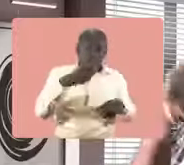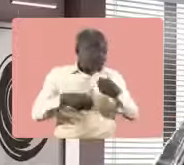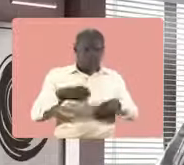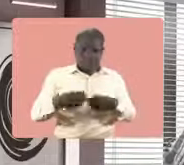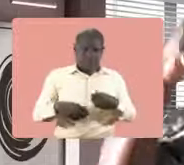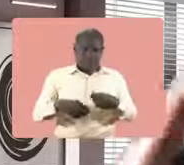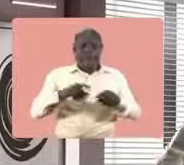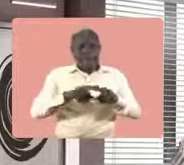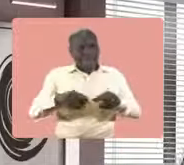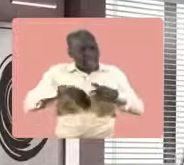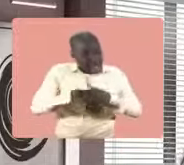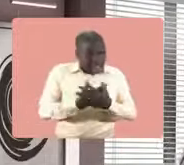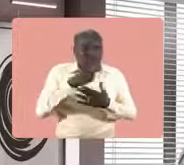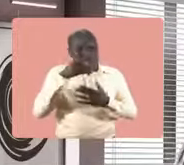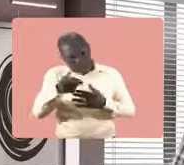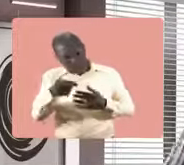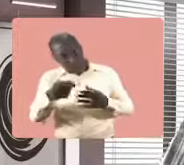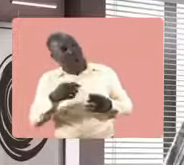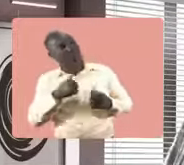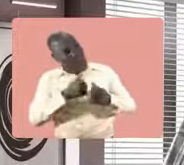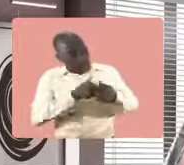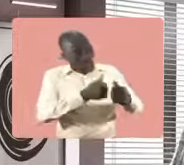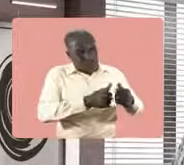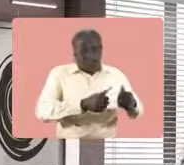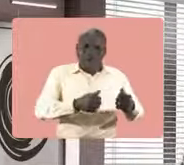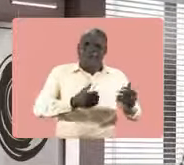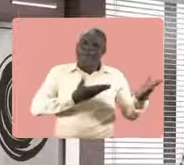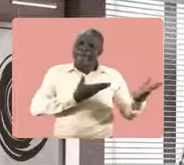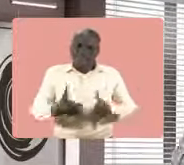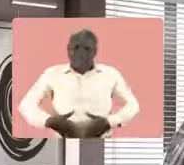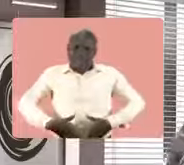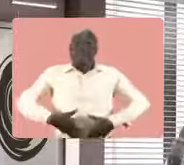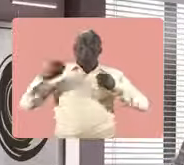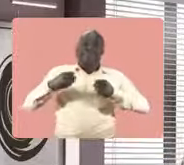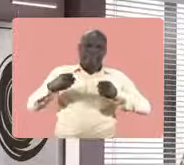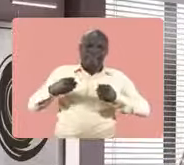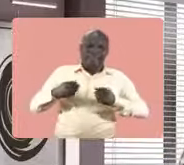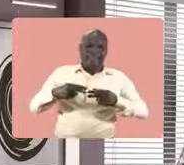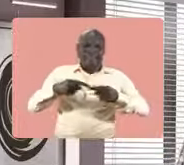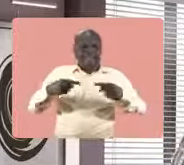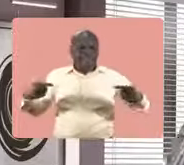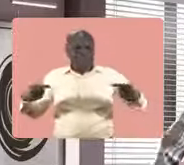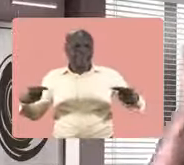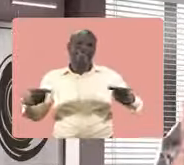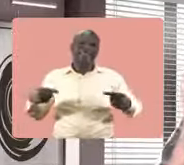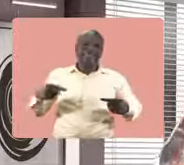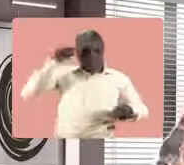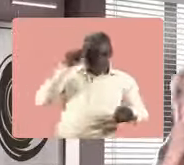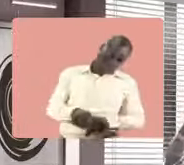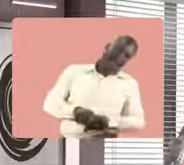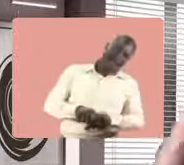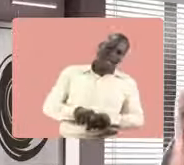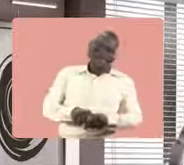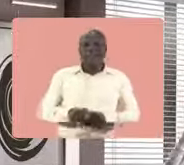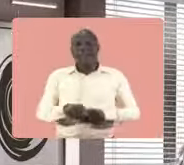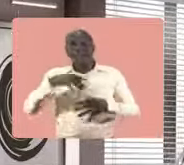ye niamma e ma no traso na ekofa ebufuo akayo ani emojahwie